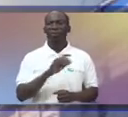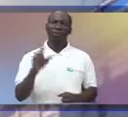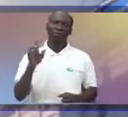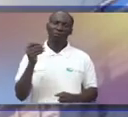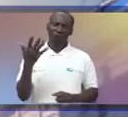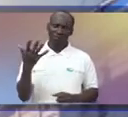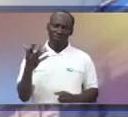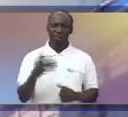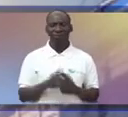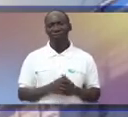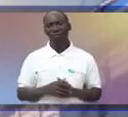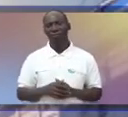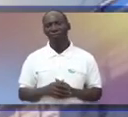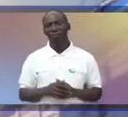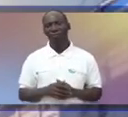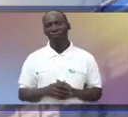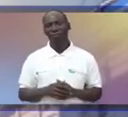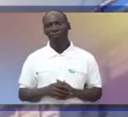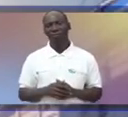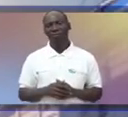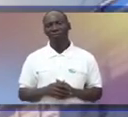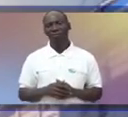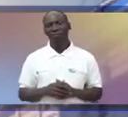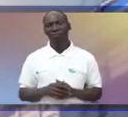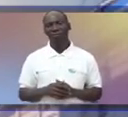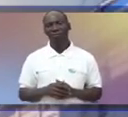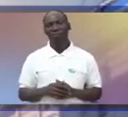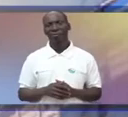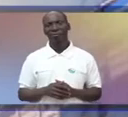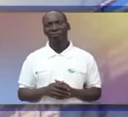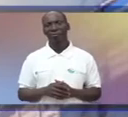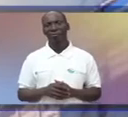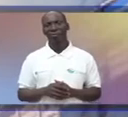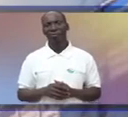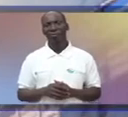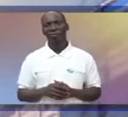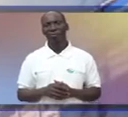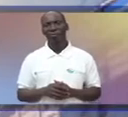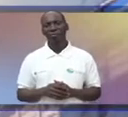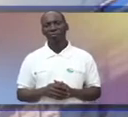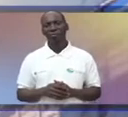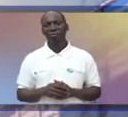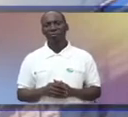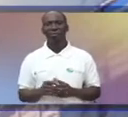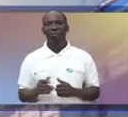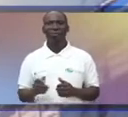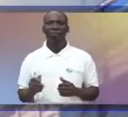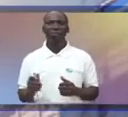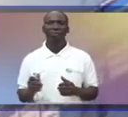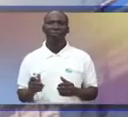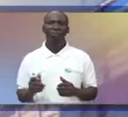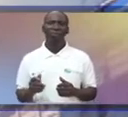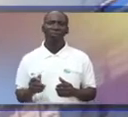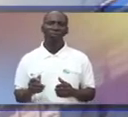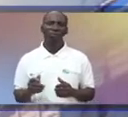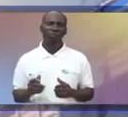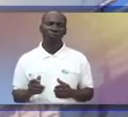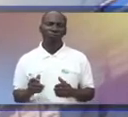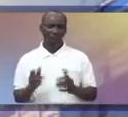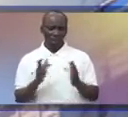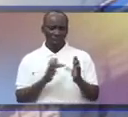in Mark chapter 16 verses 15 and 16 when we go to that scripture he says and